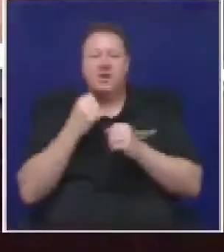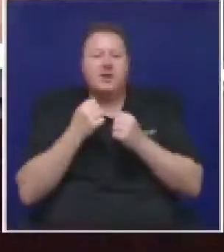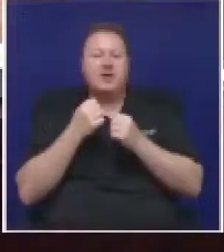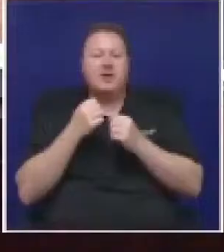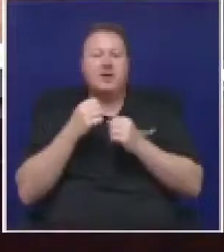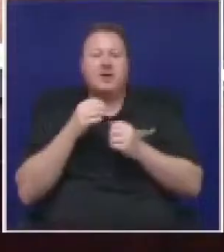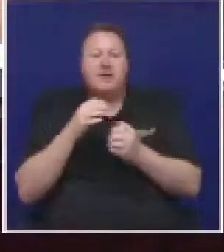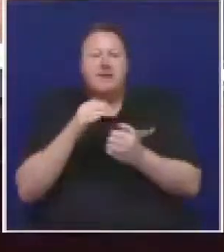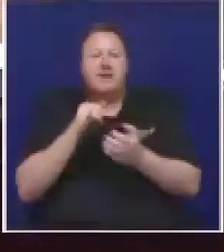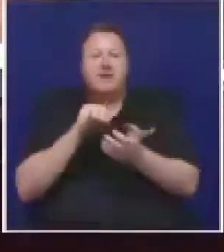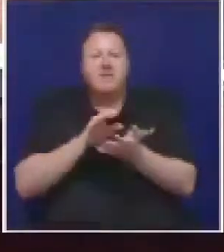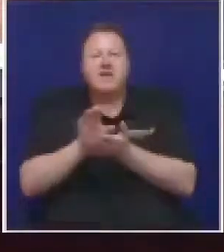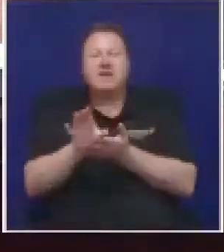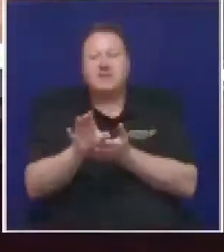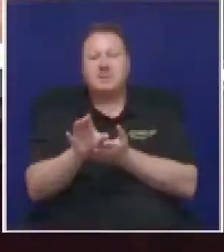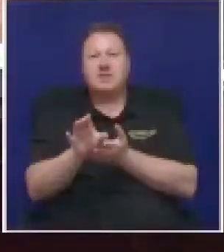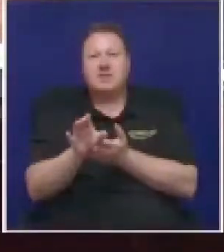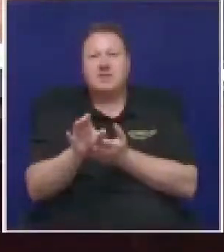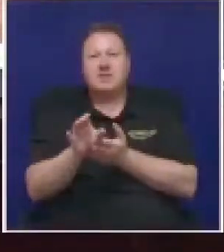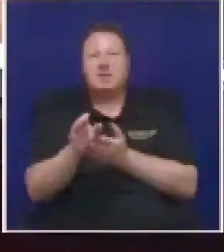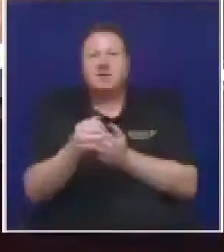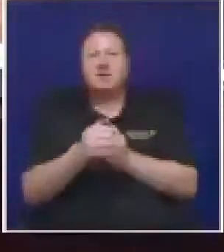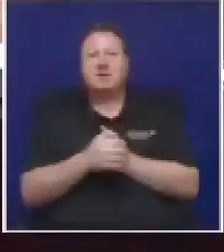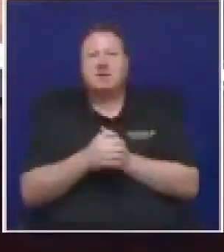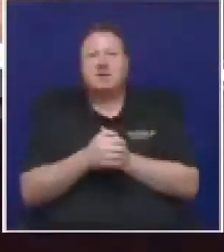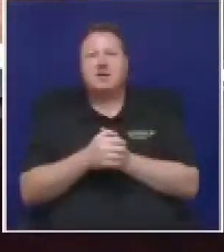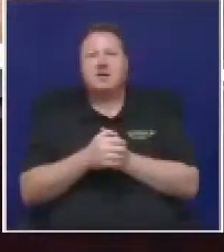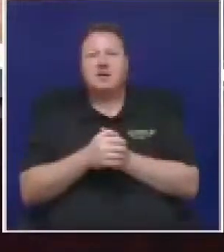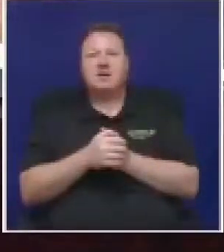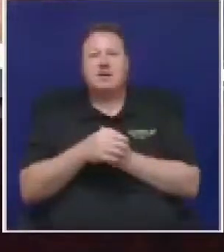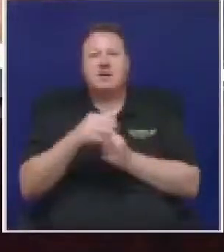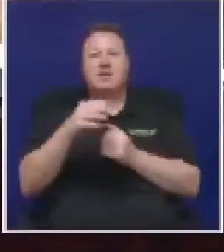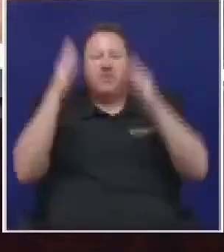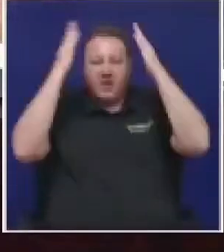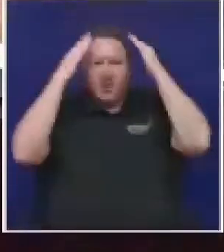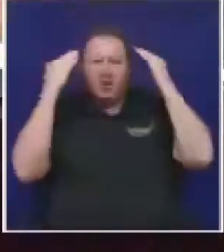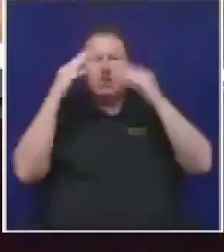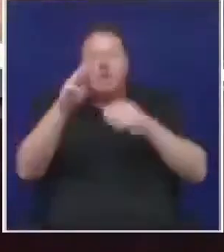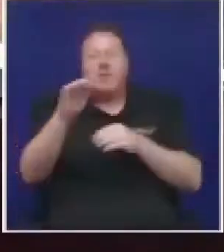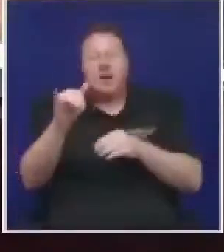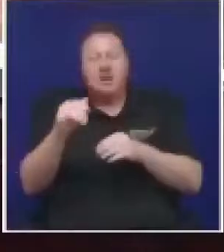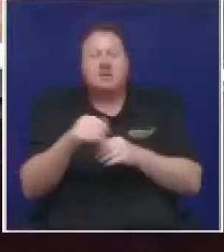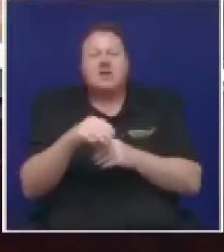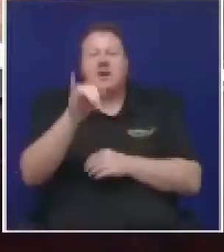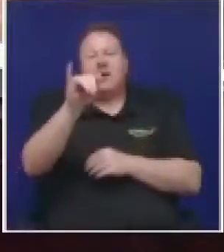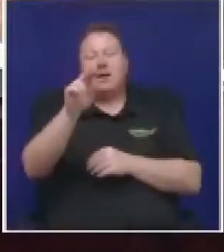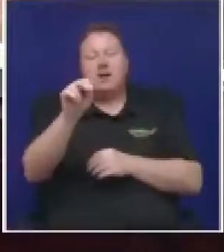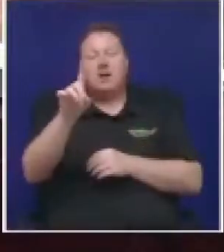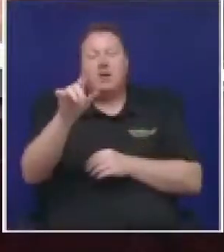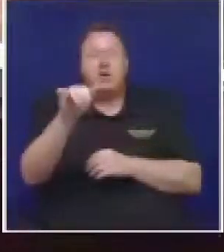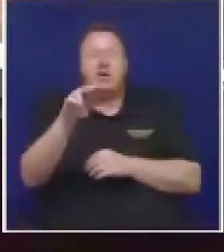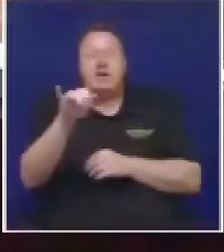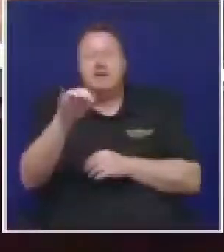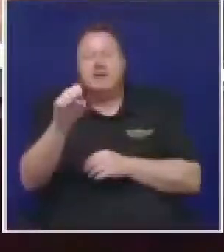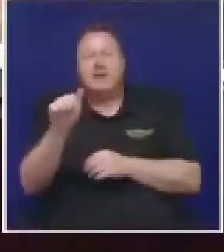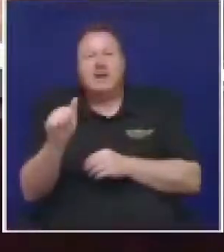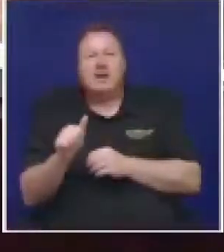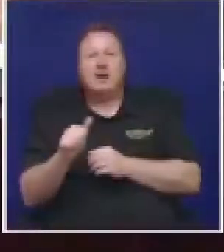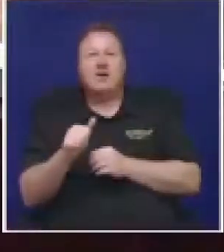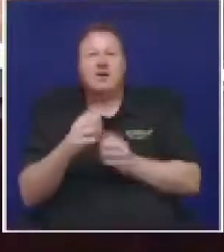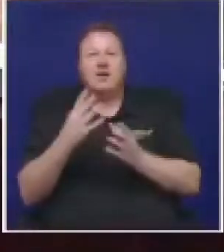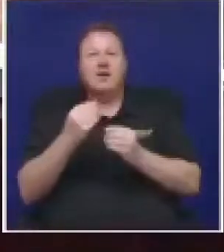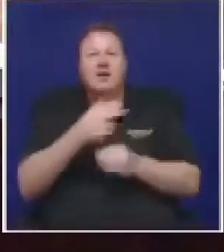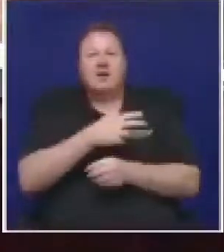drive led by the President in Malaysia, Vietnam, Indonesia, and also to the